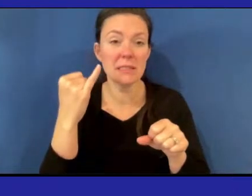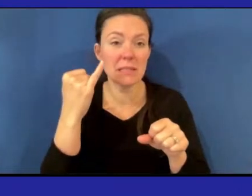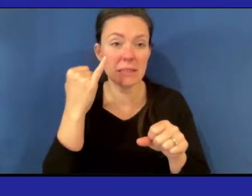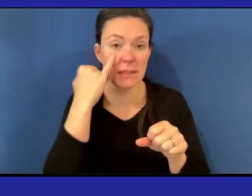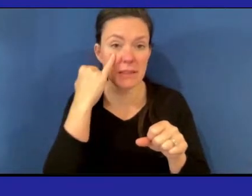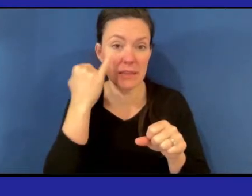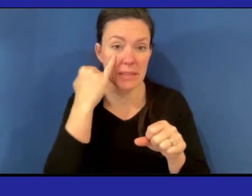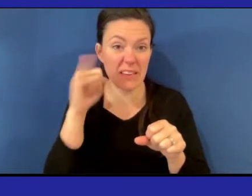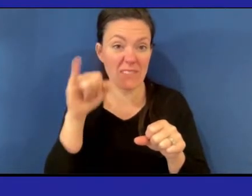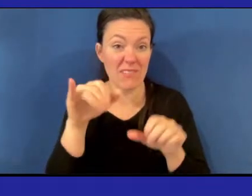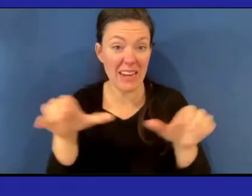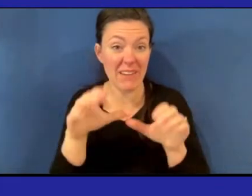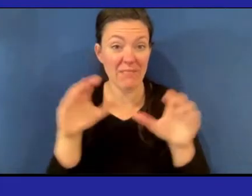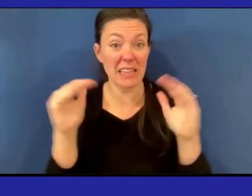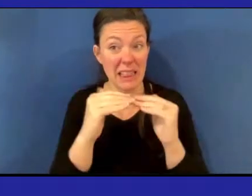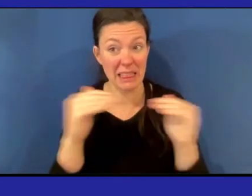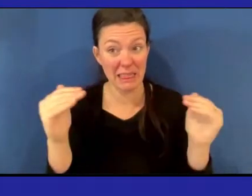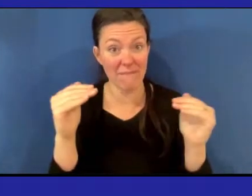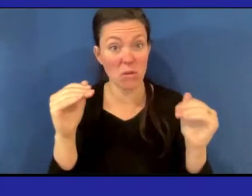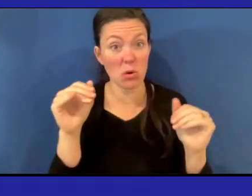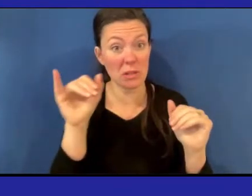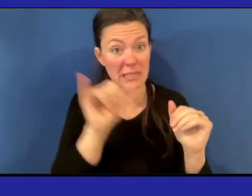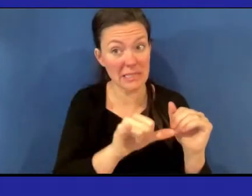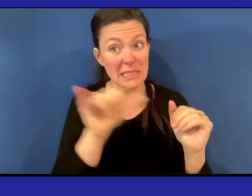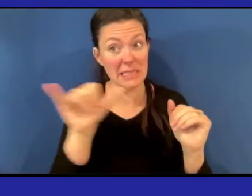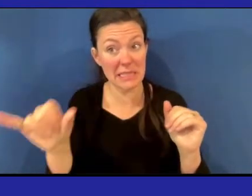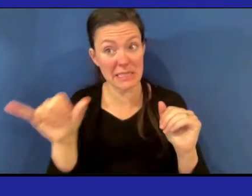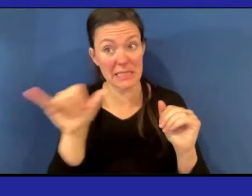level is the same by preferred language?